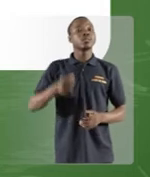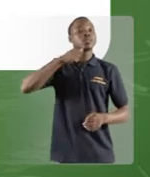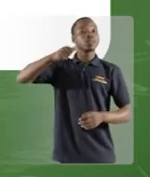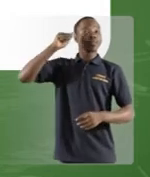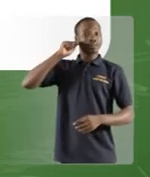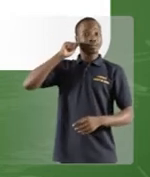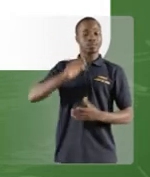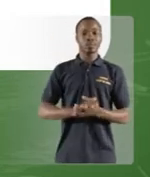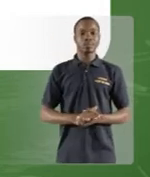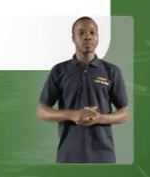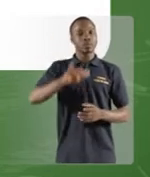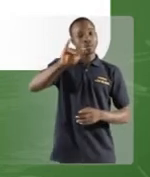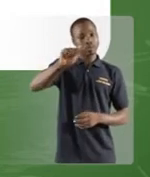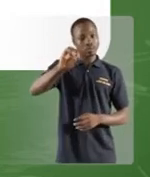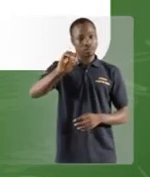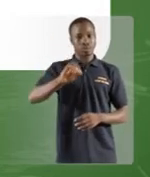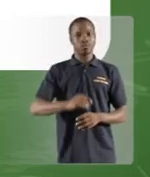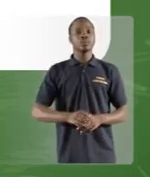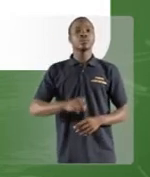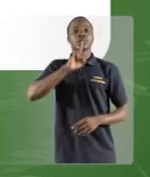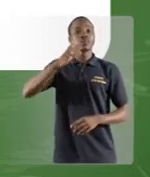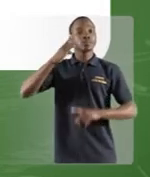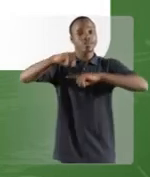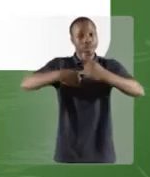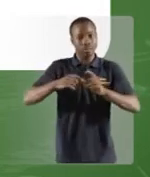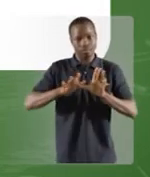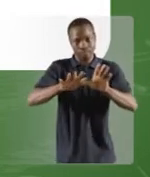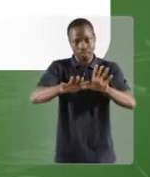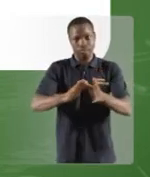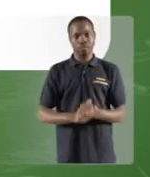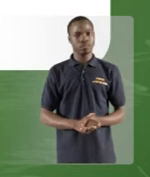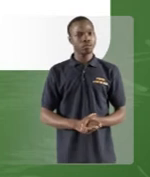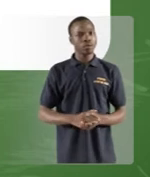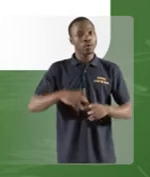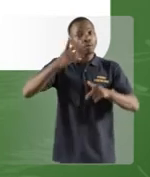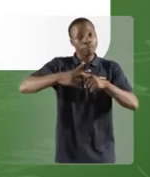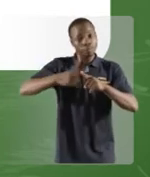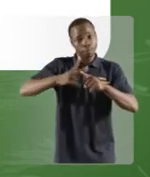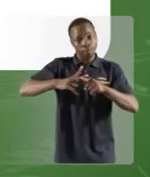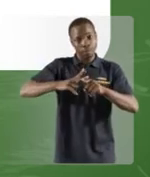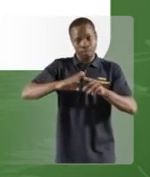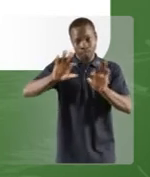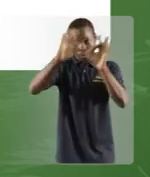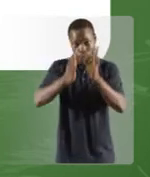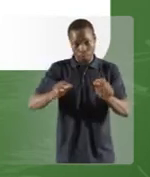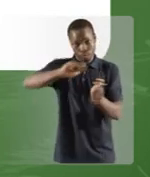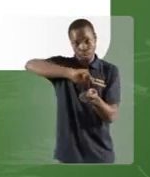Yao went to his farm. All right? Went. That's the simple past of the verb to